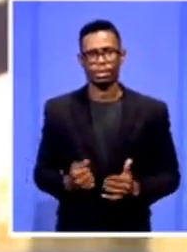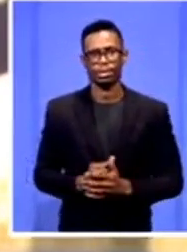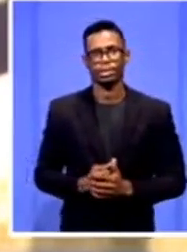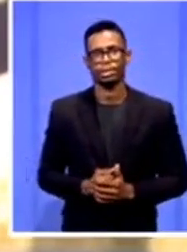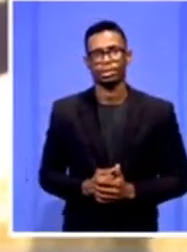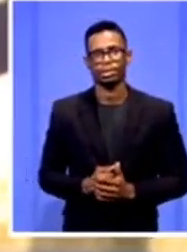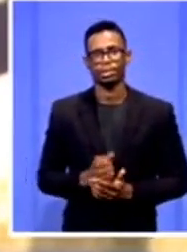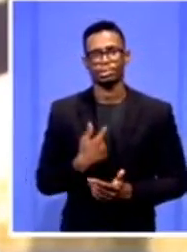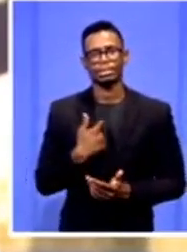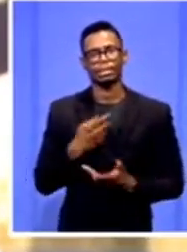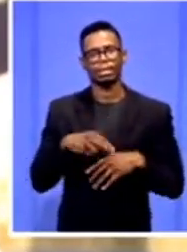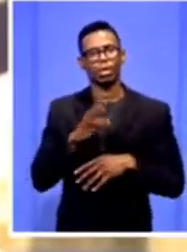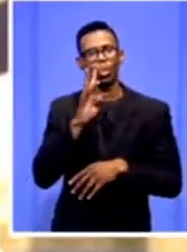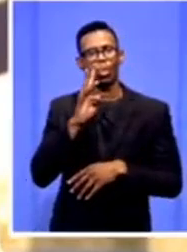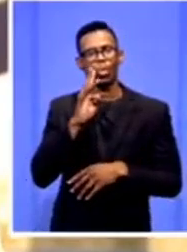hantle.